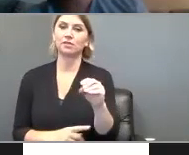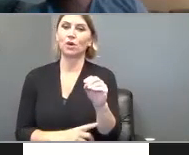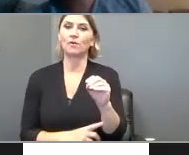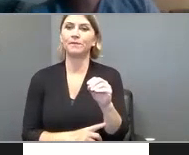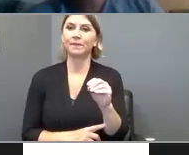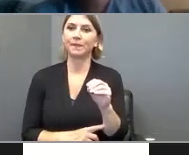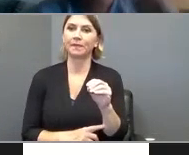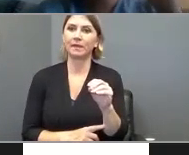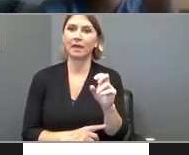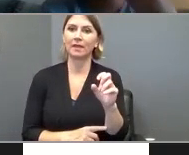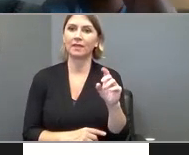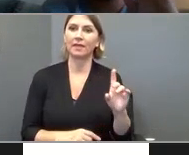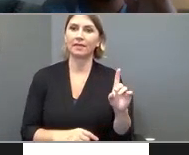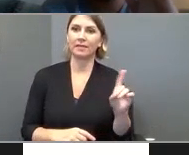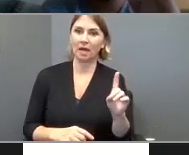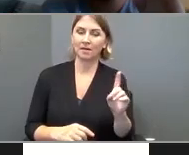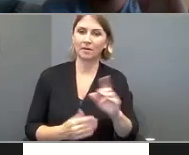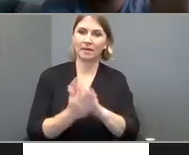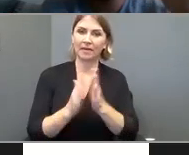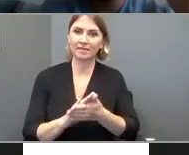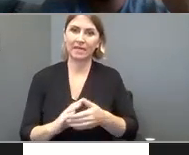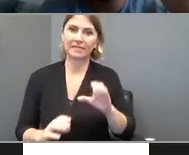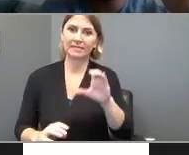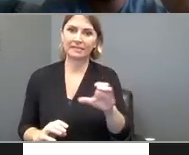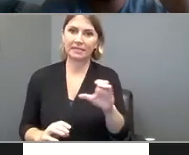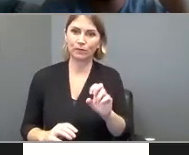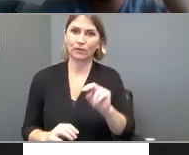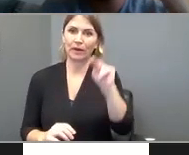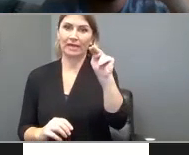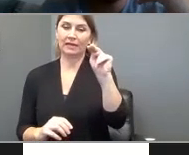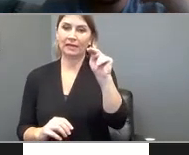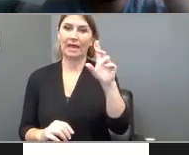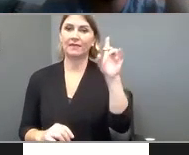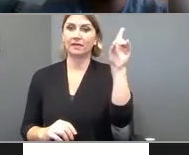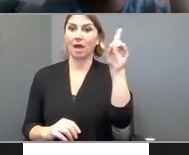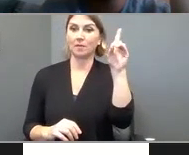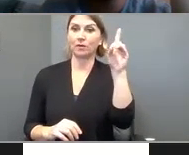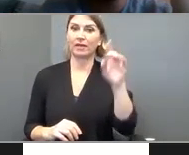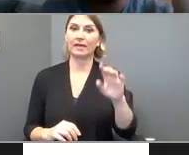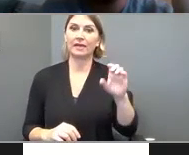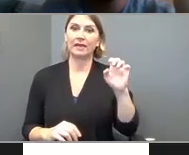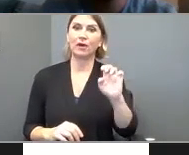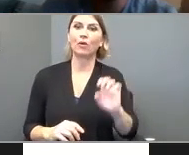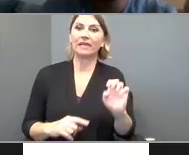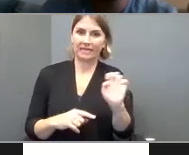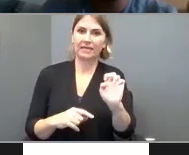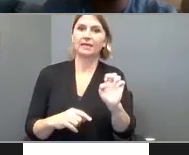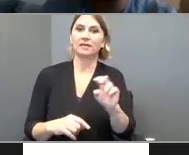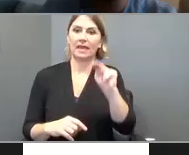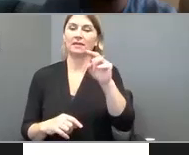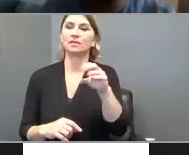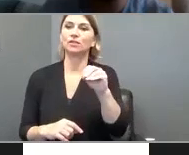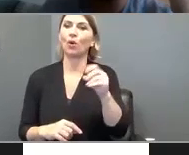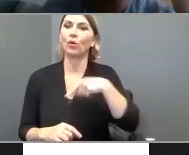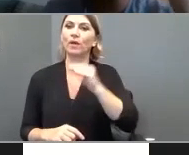the numerator becomes c square root n and the denominator becomes e raised to the power of n. We know that